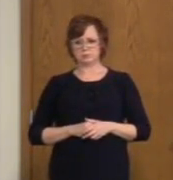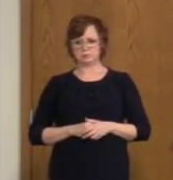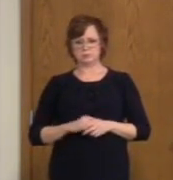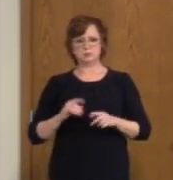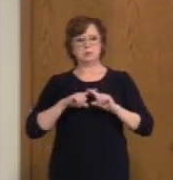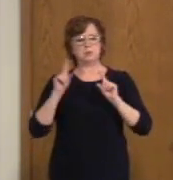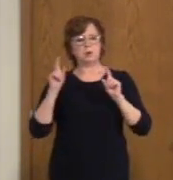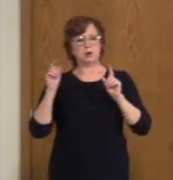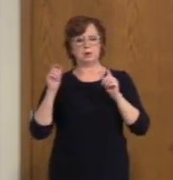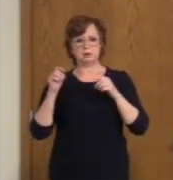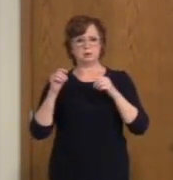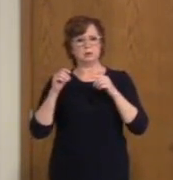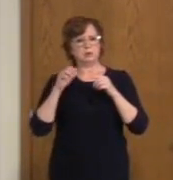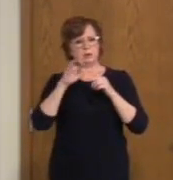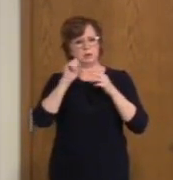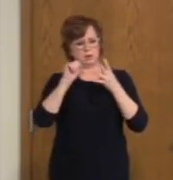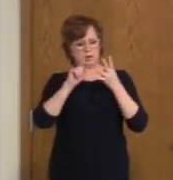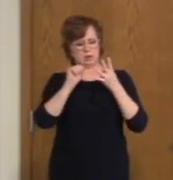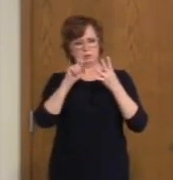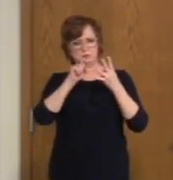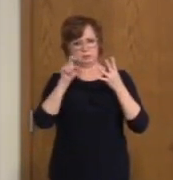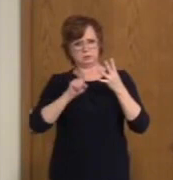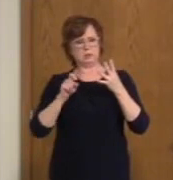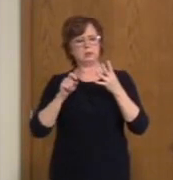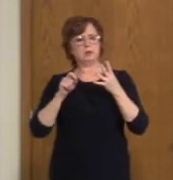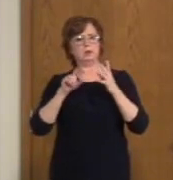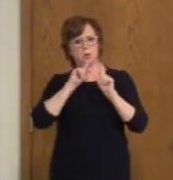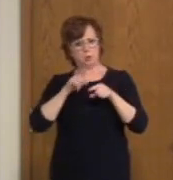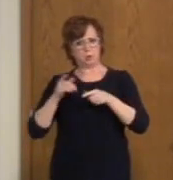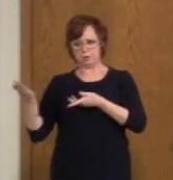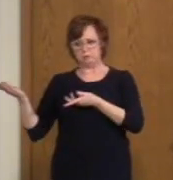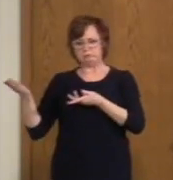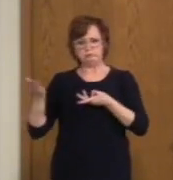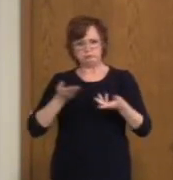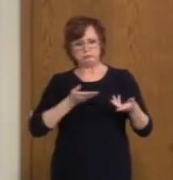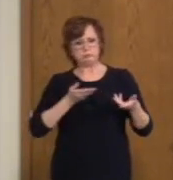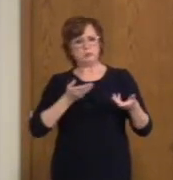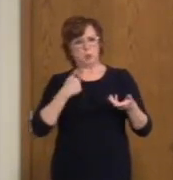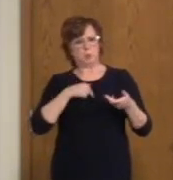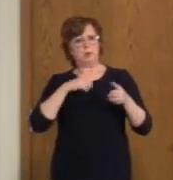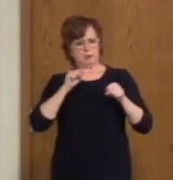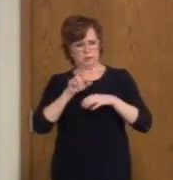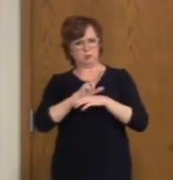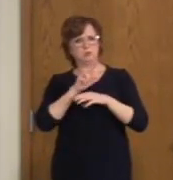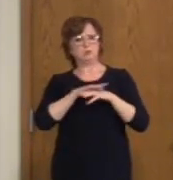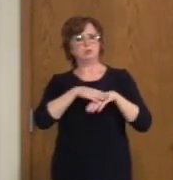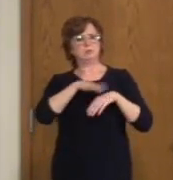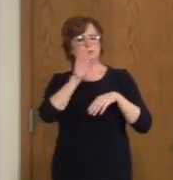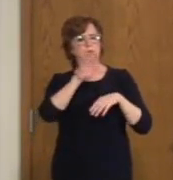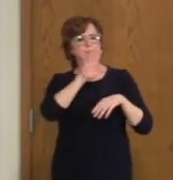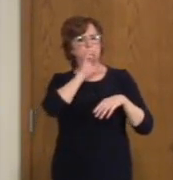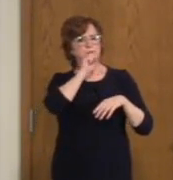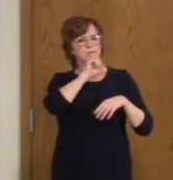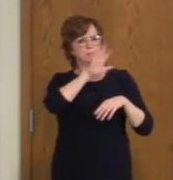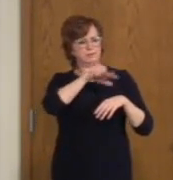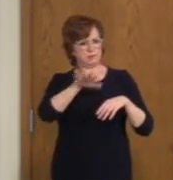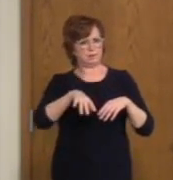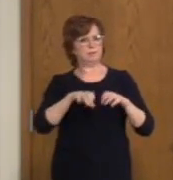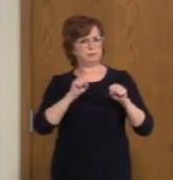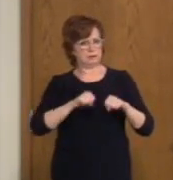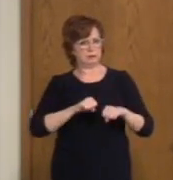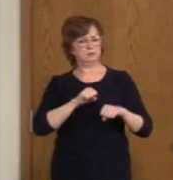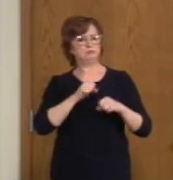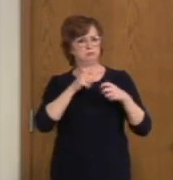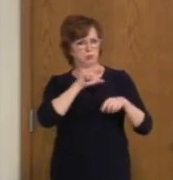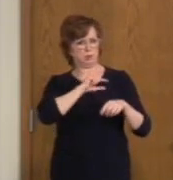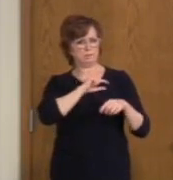mentioned, would be used as an additional kind of booster for populations 55 and older, as was